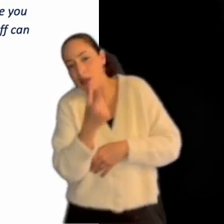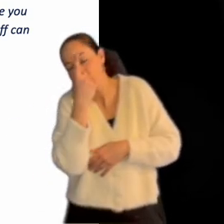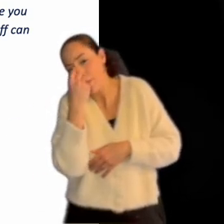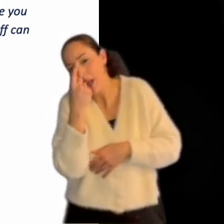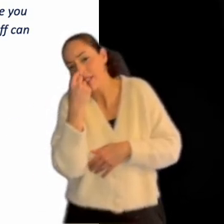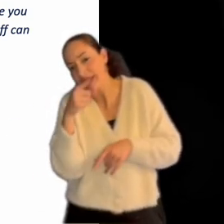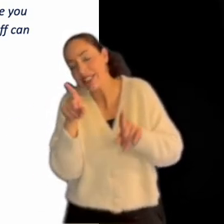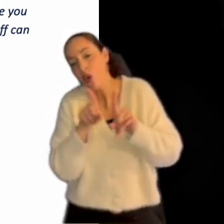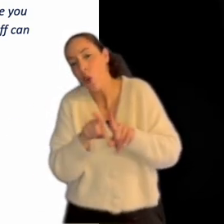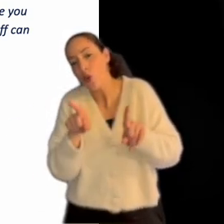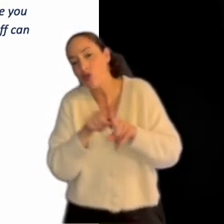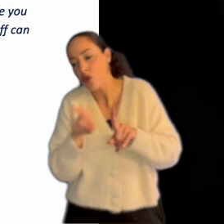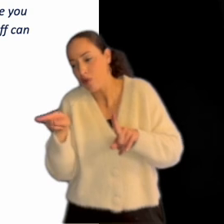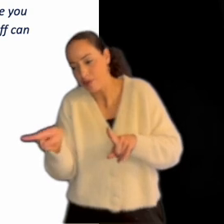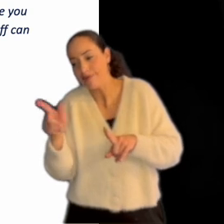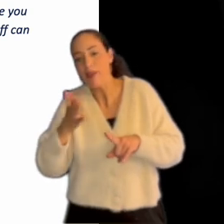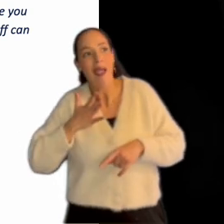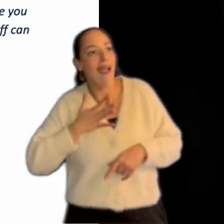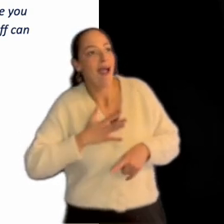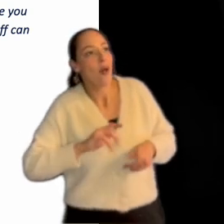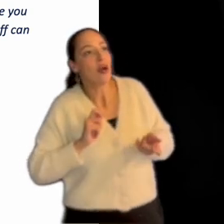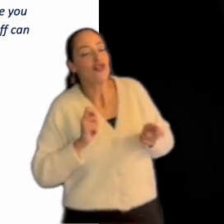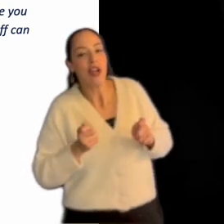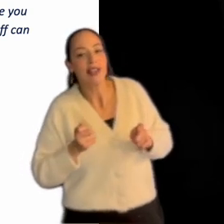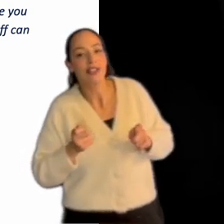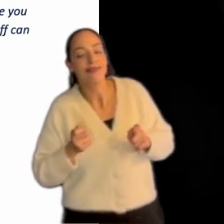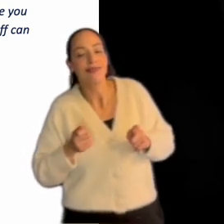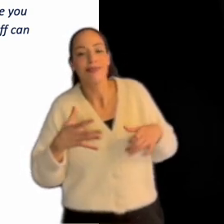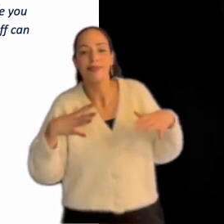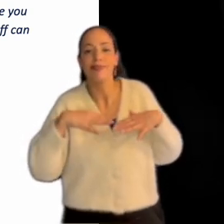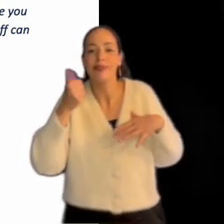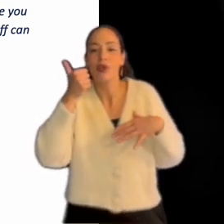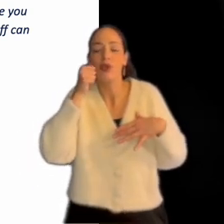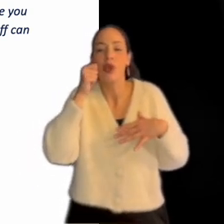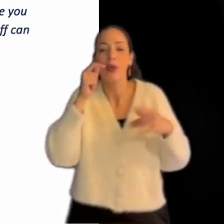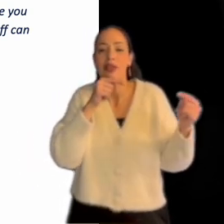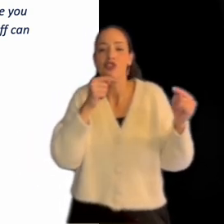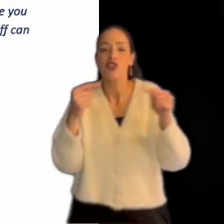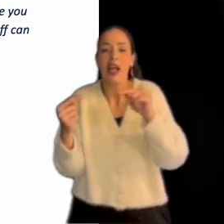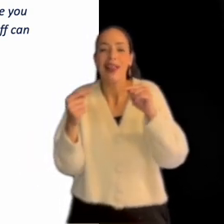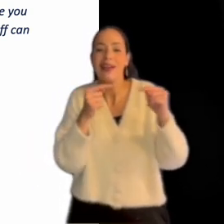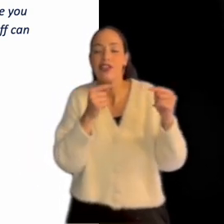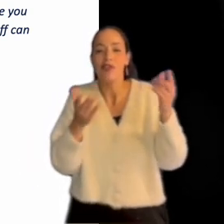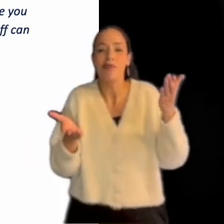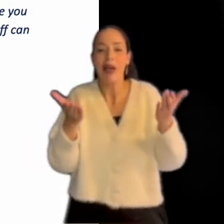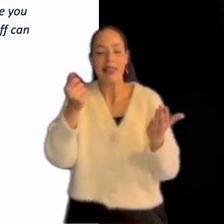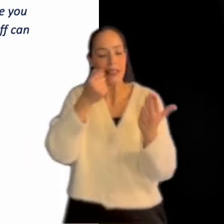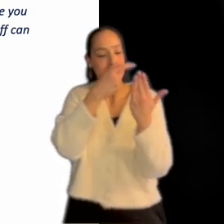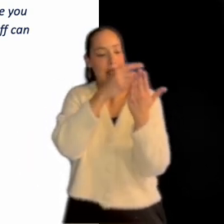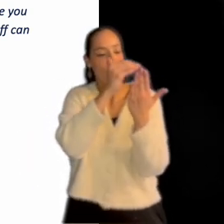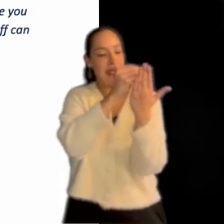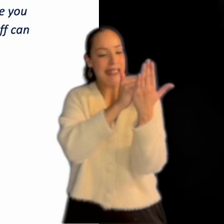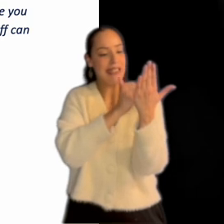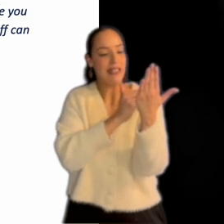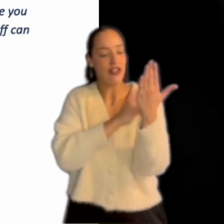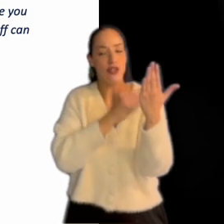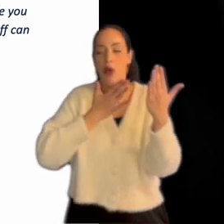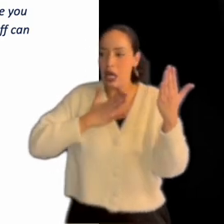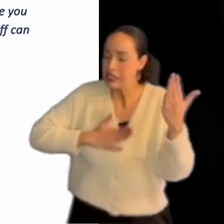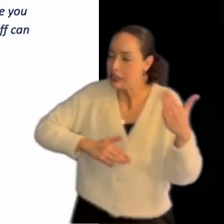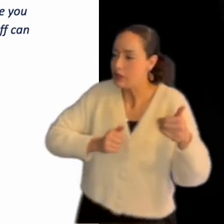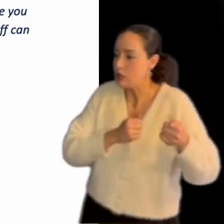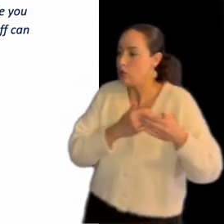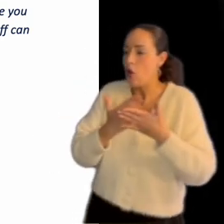change. You will already be familiar with the challenge of balancing these conditions with the desire to offer support and care which is free from